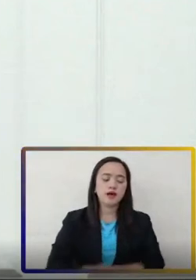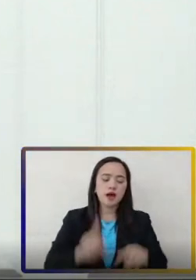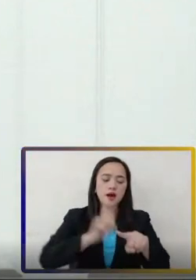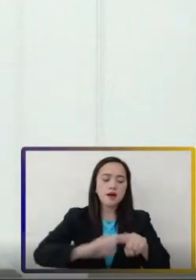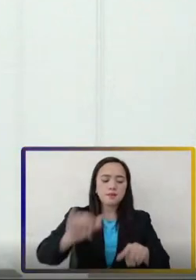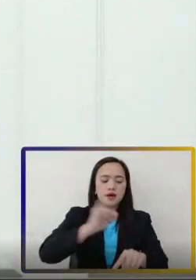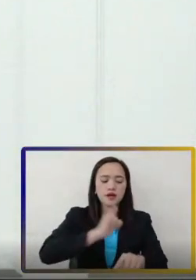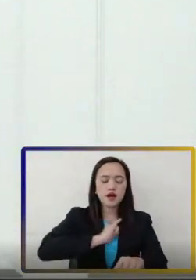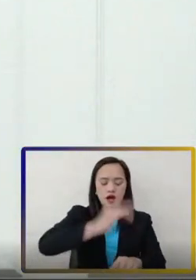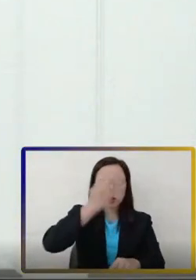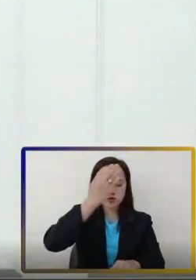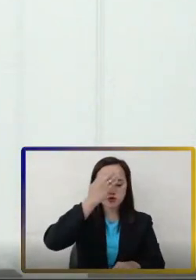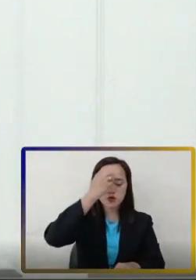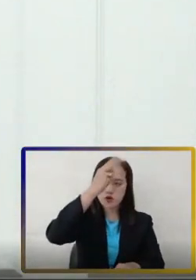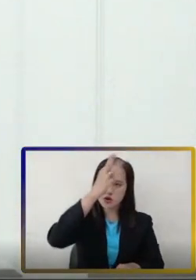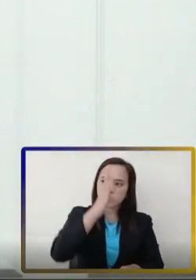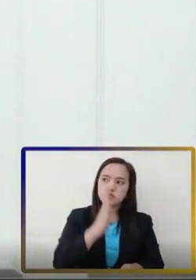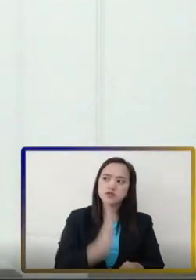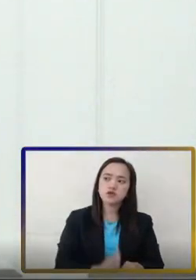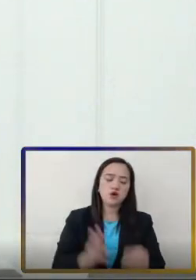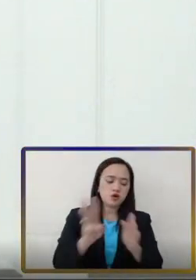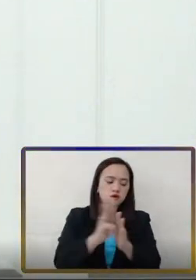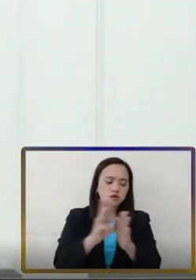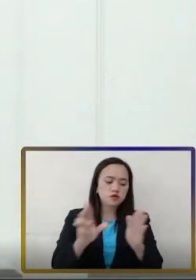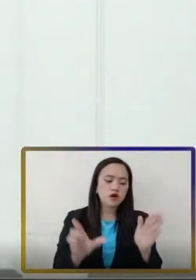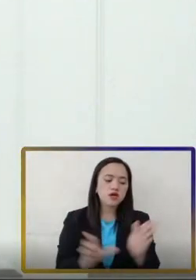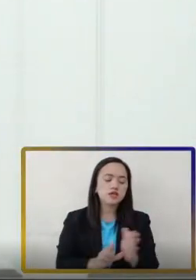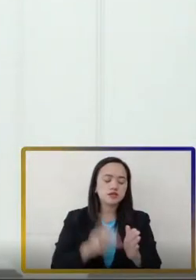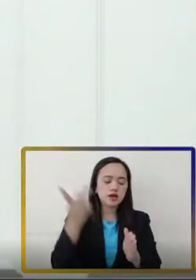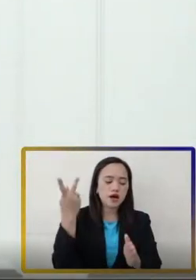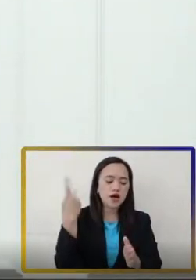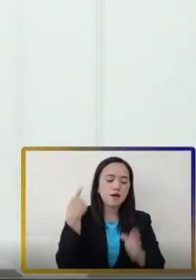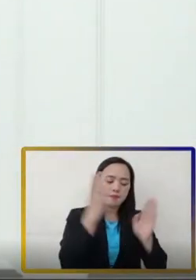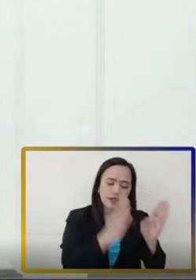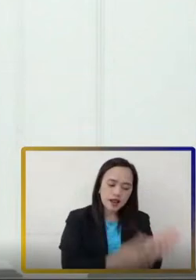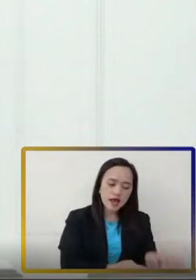unfolding, but I know in His will He has a